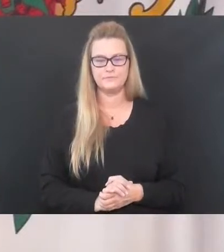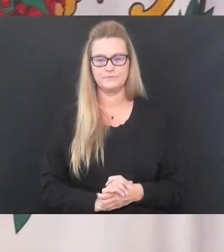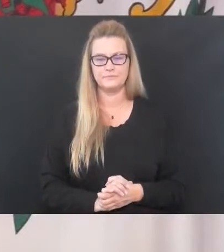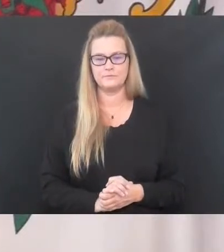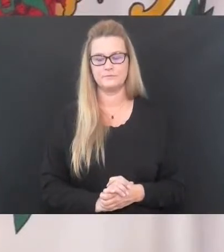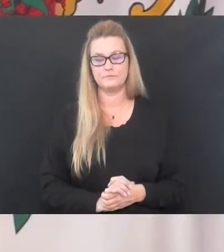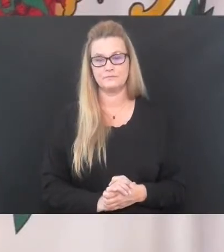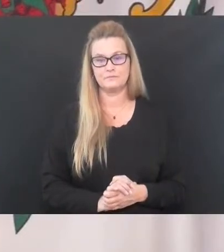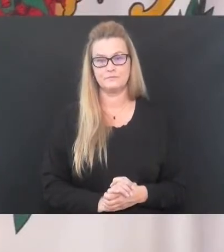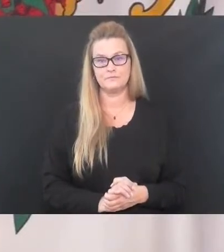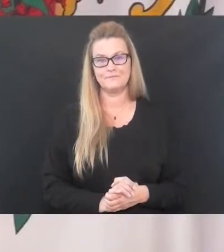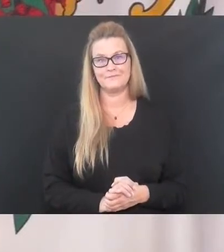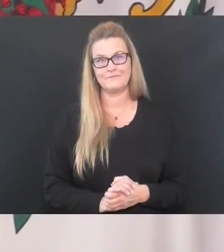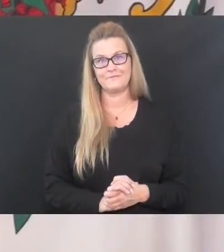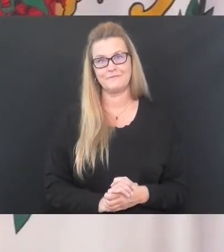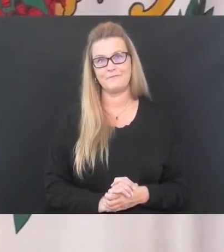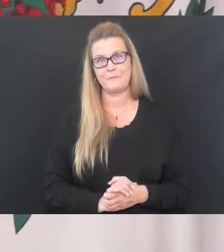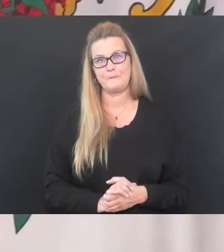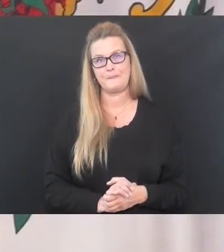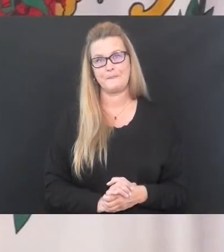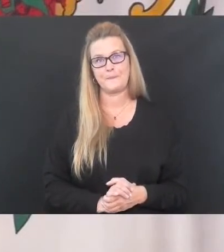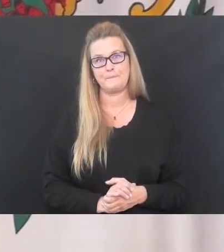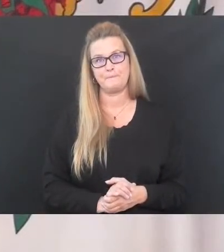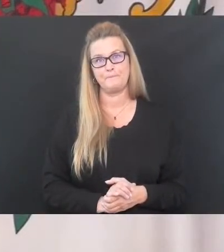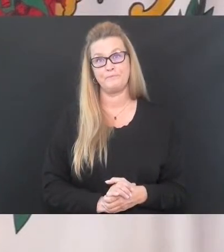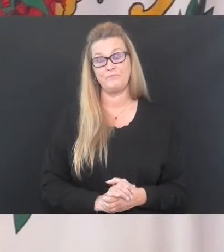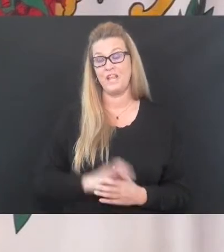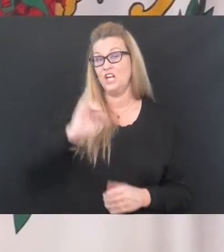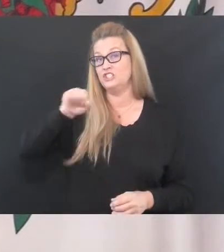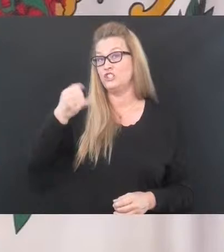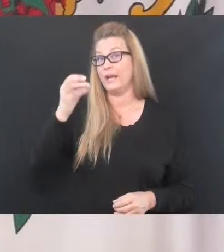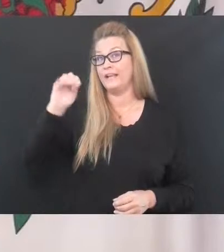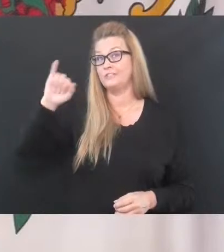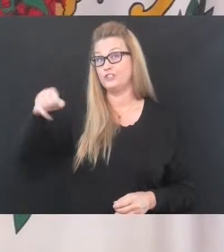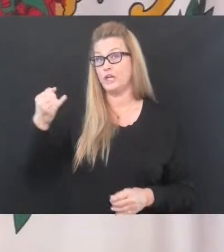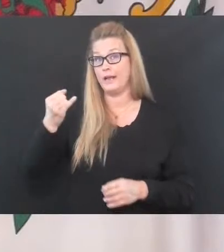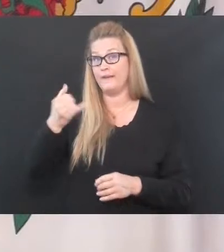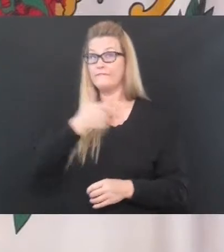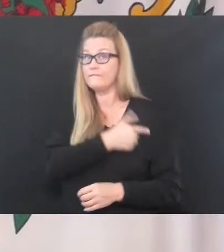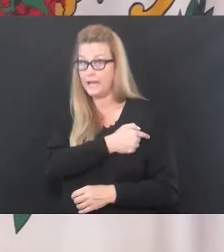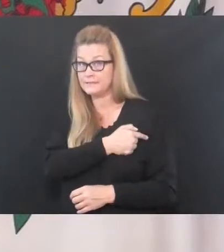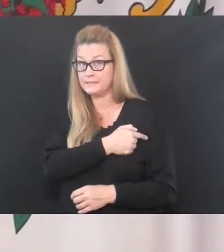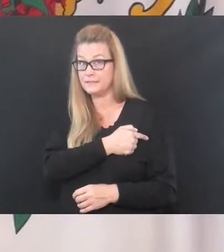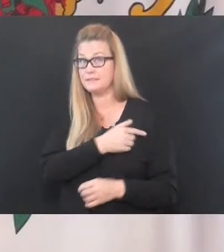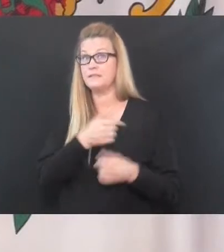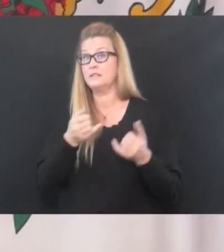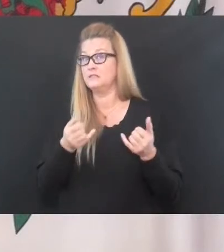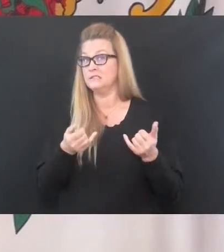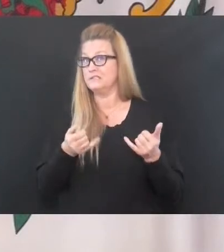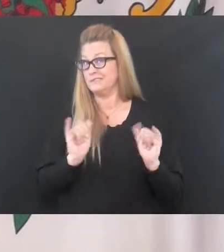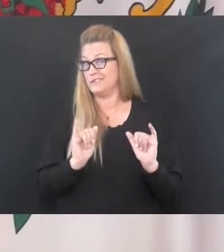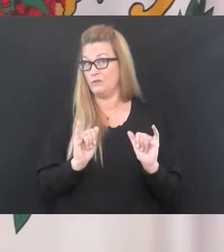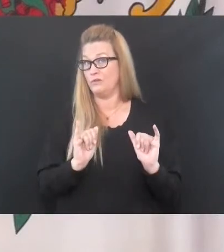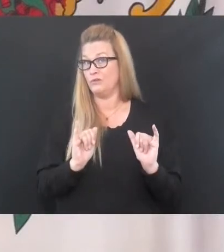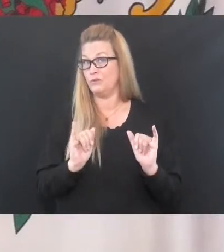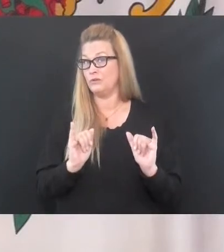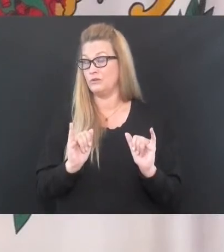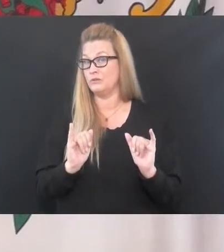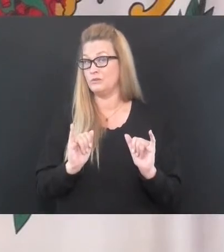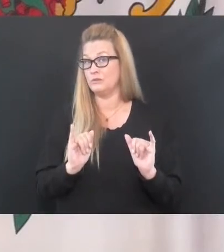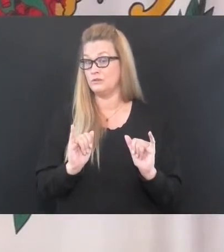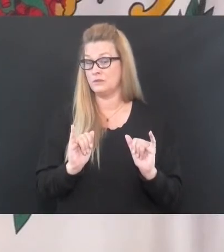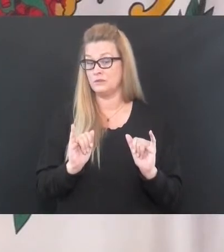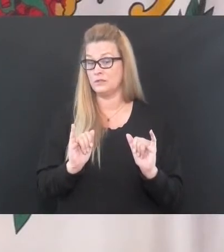I want to tell you again that the J&J, the Johnson & Johnson vaccine is, we have